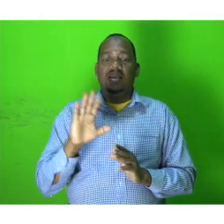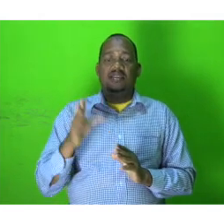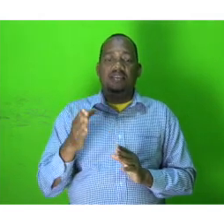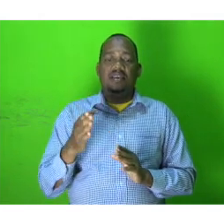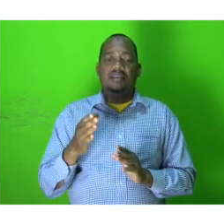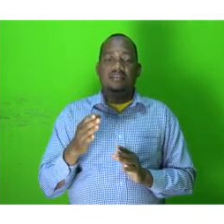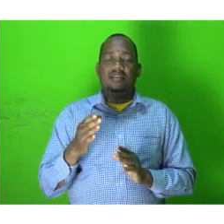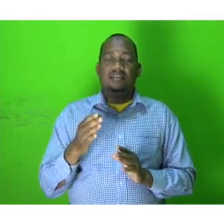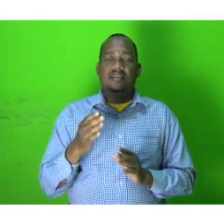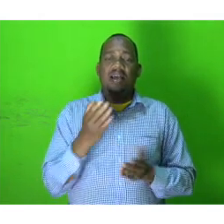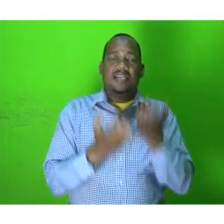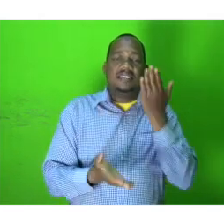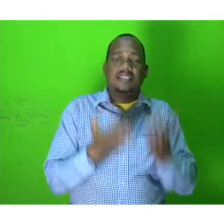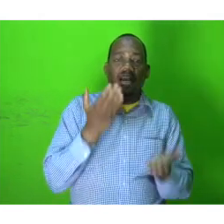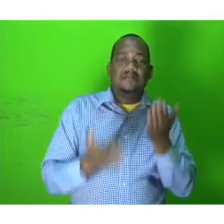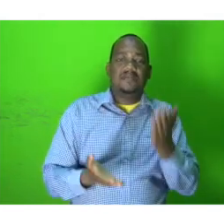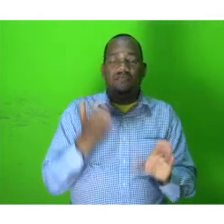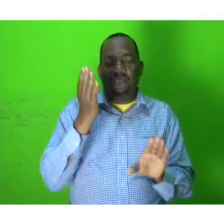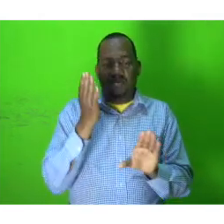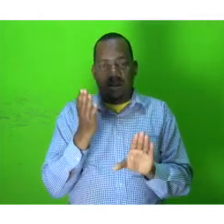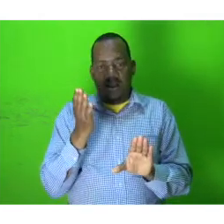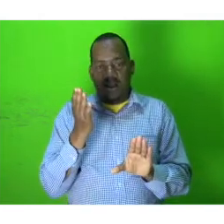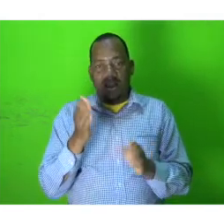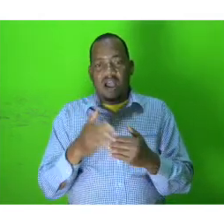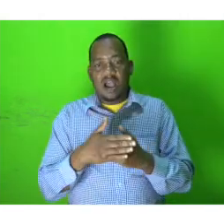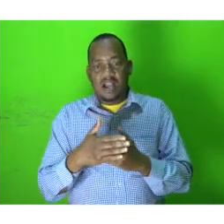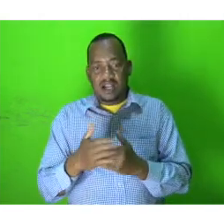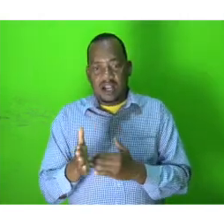01459 1459300. Then type of account,